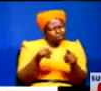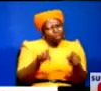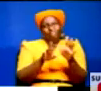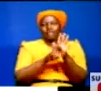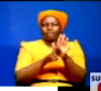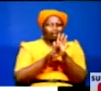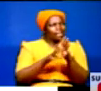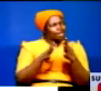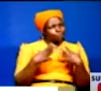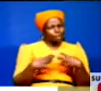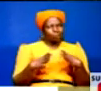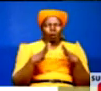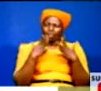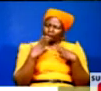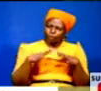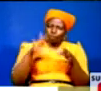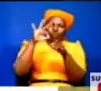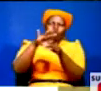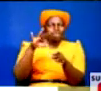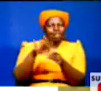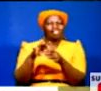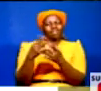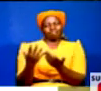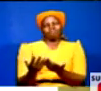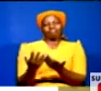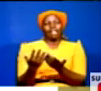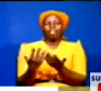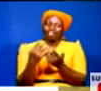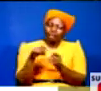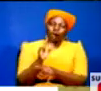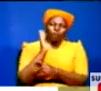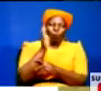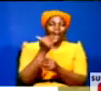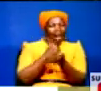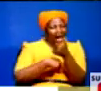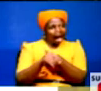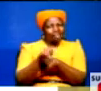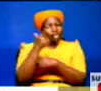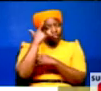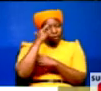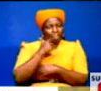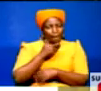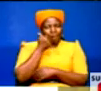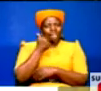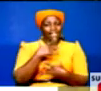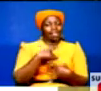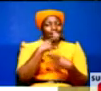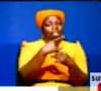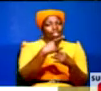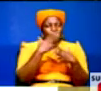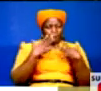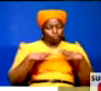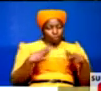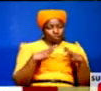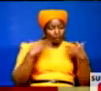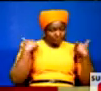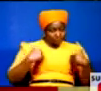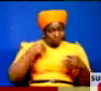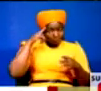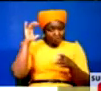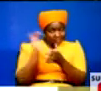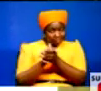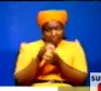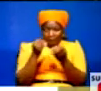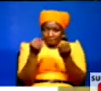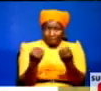will of the people, and they will always act on the best interest of the people. And I believe the many MPs who have come